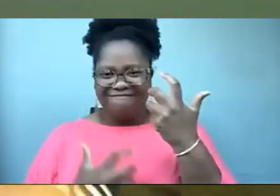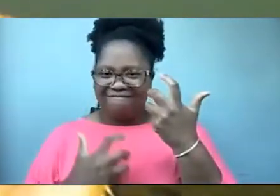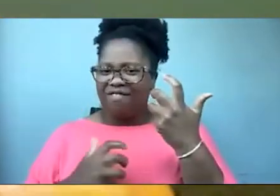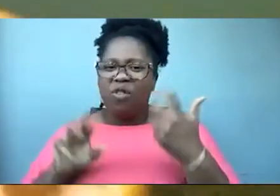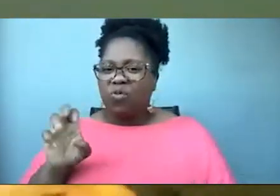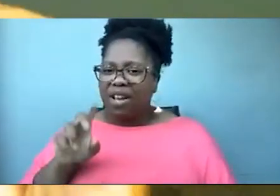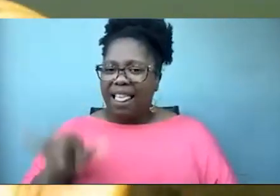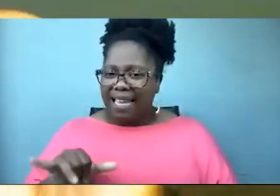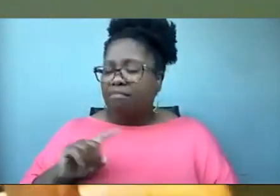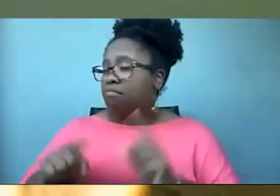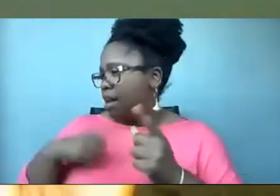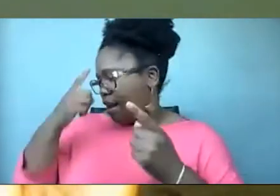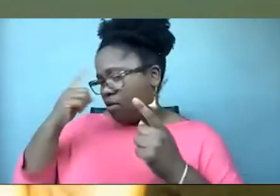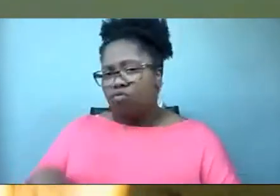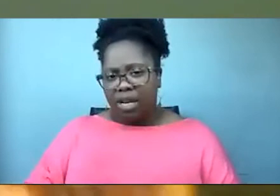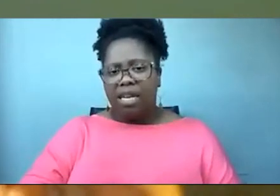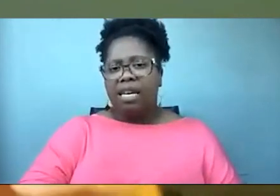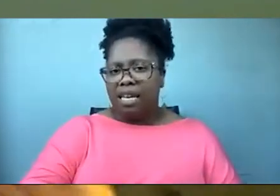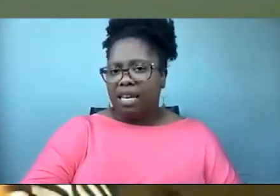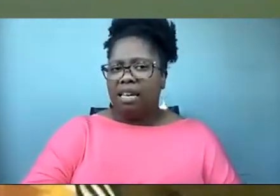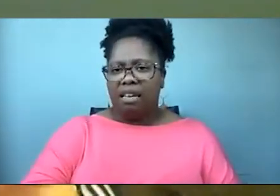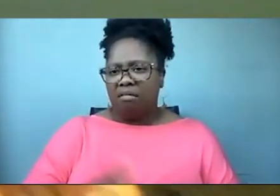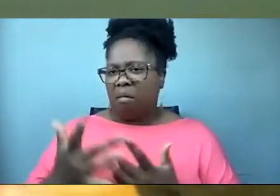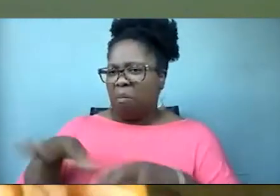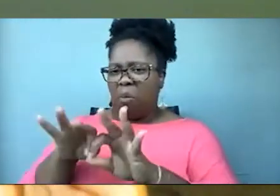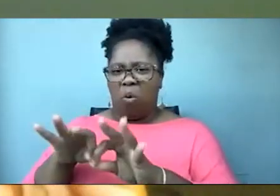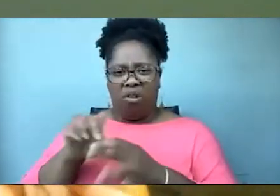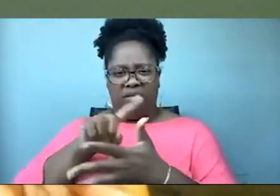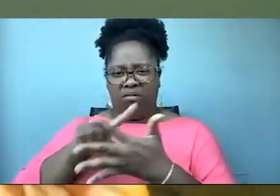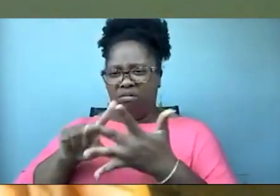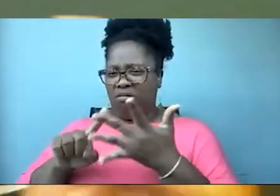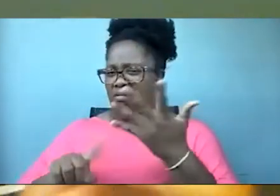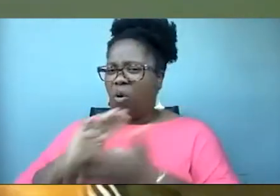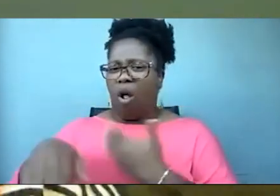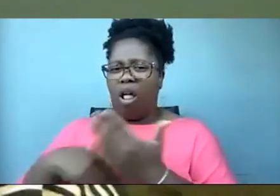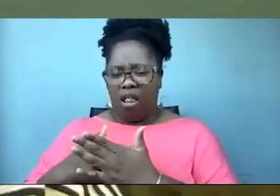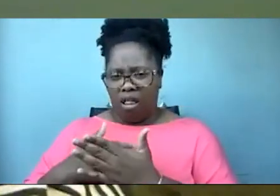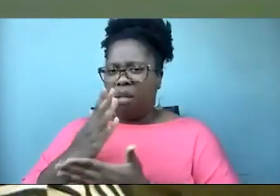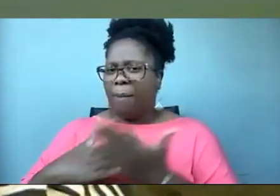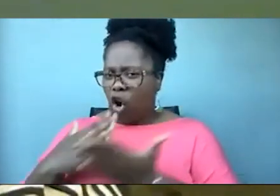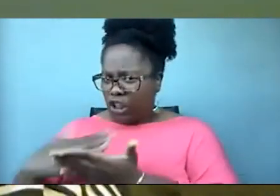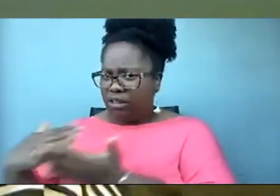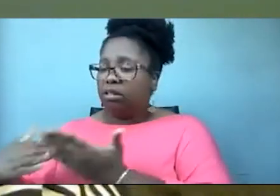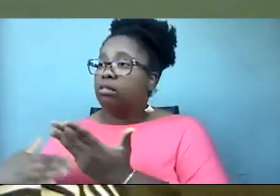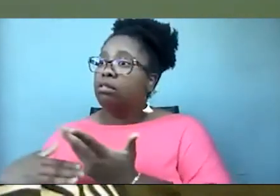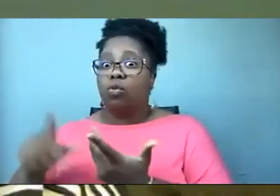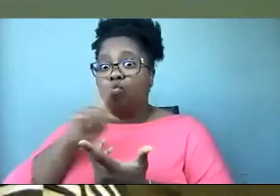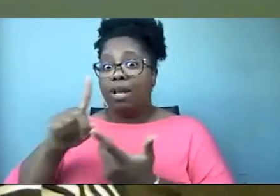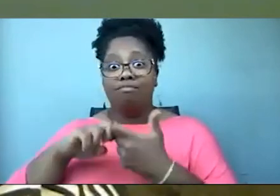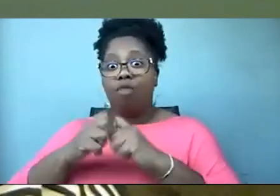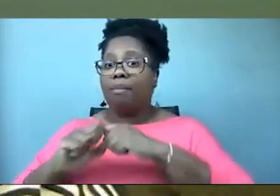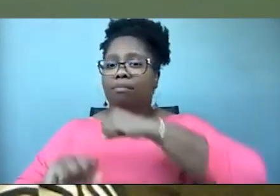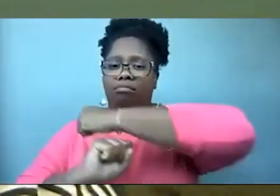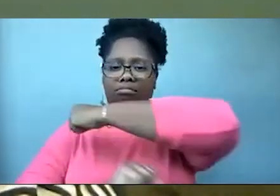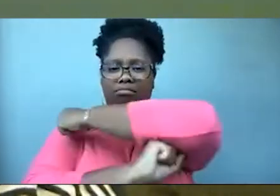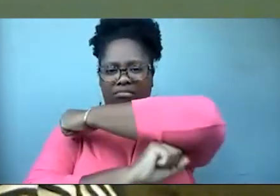that this is fundamentally a structural problem that requires structural solutions. But engaging communities